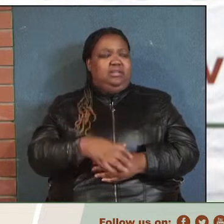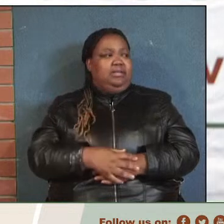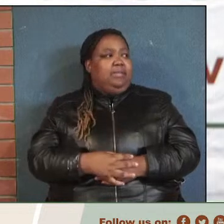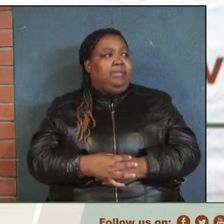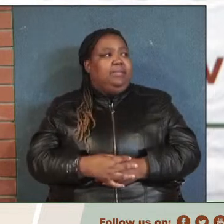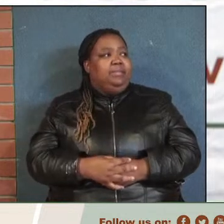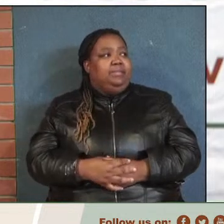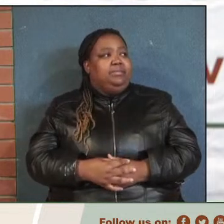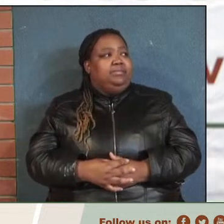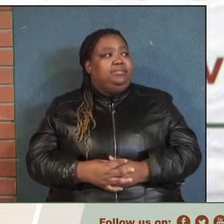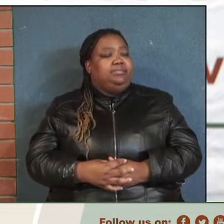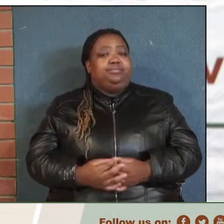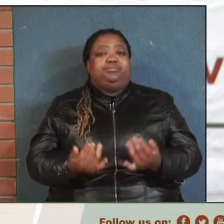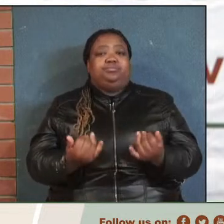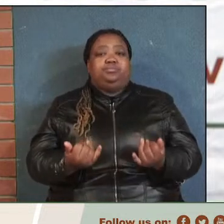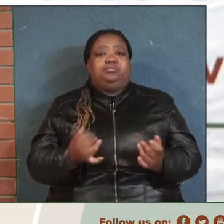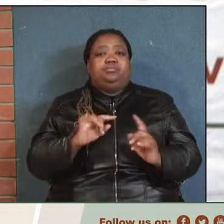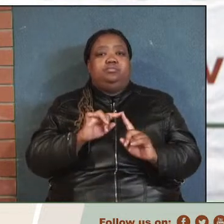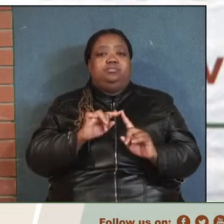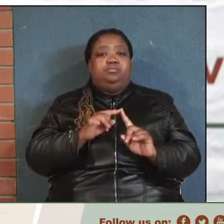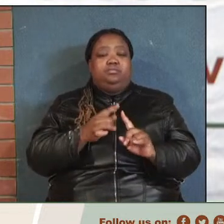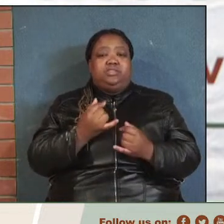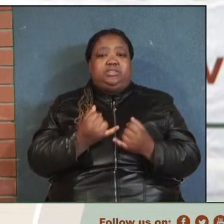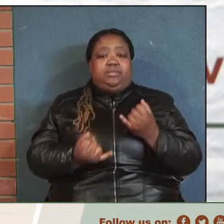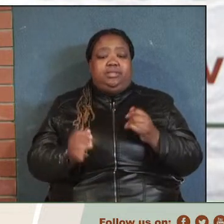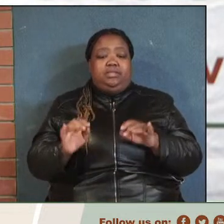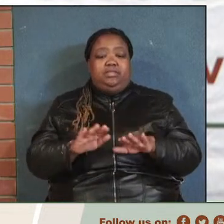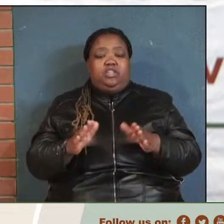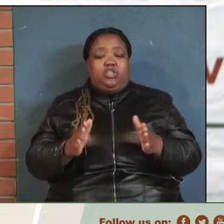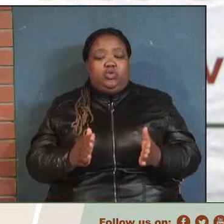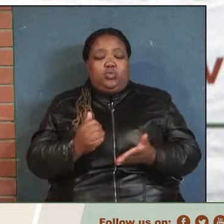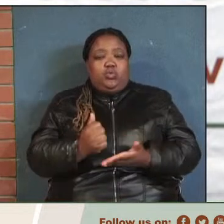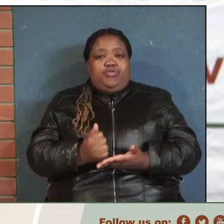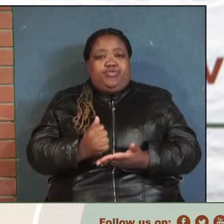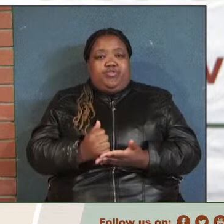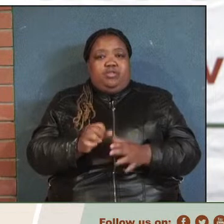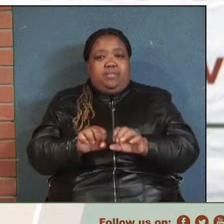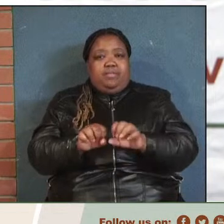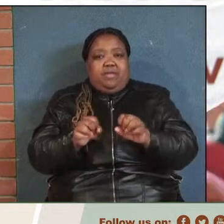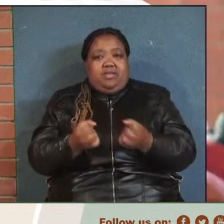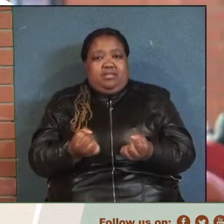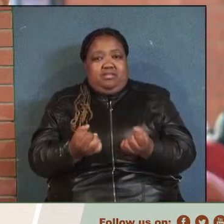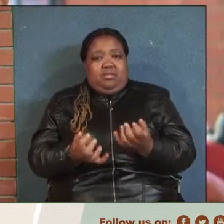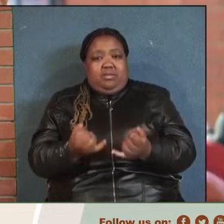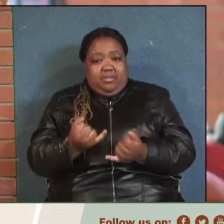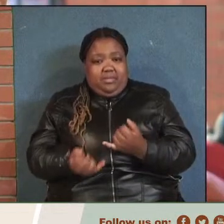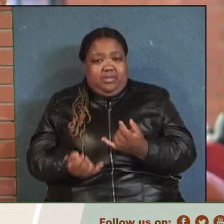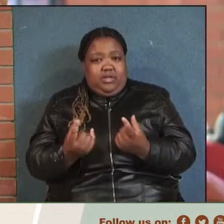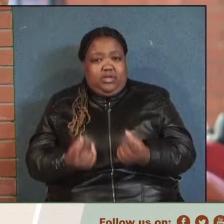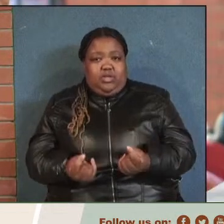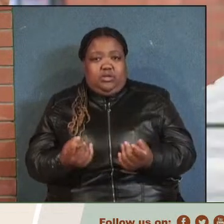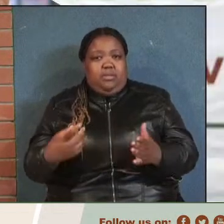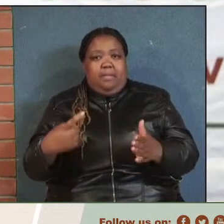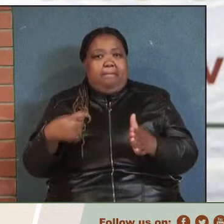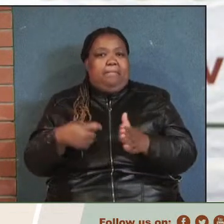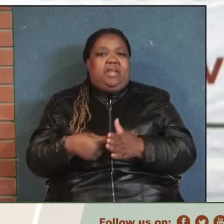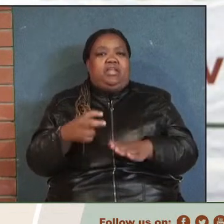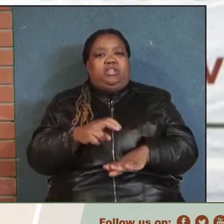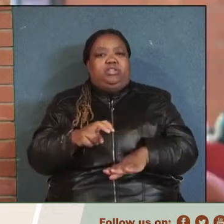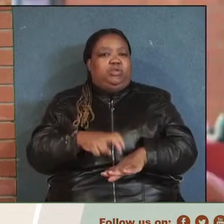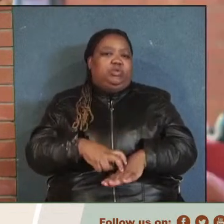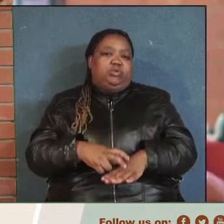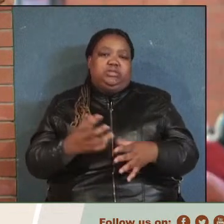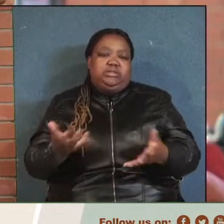So, sir, on the point of mistakenly, obviously, if you didn't mistakenly, you're not going to pay. It's